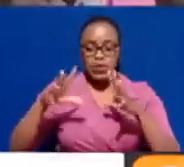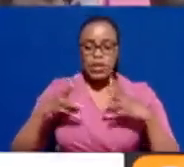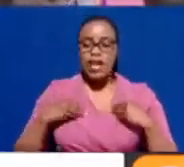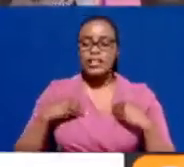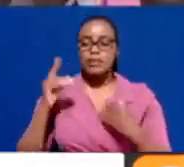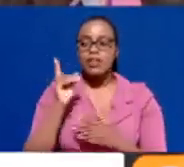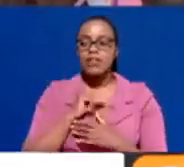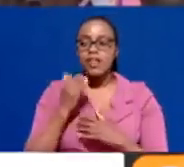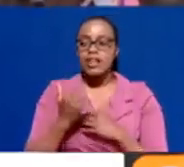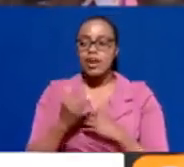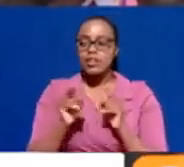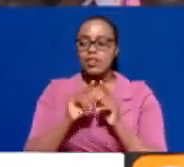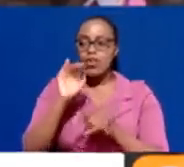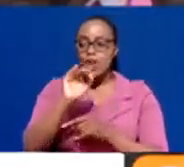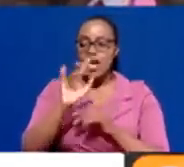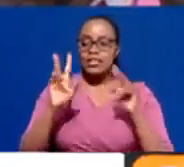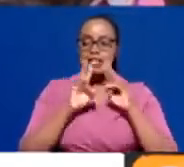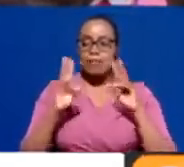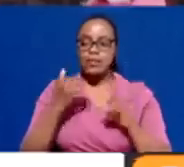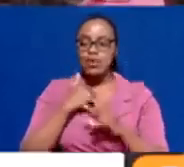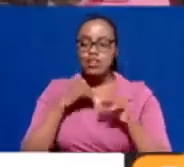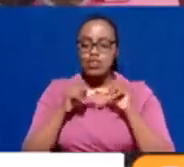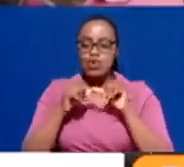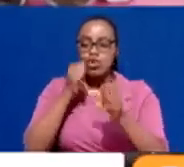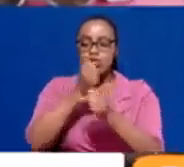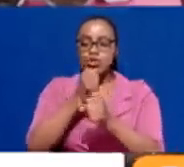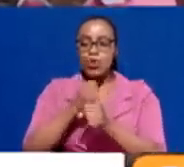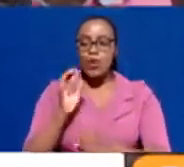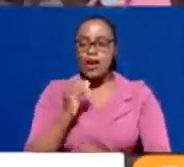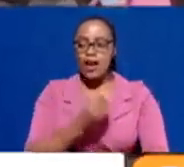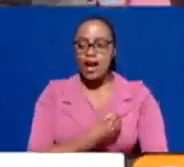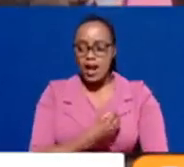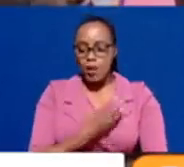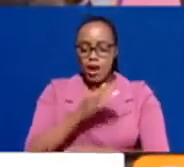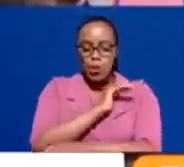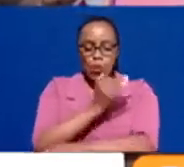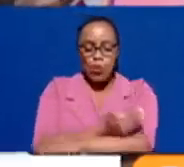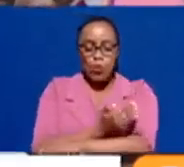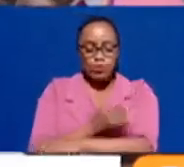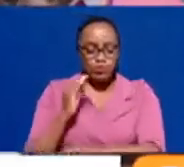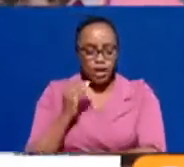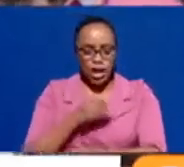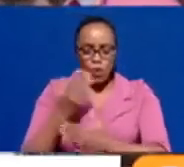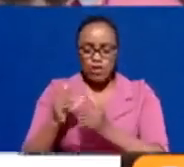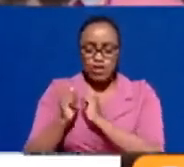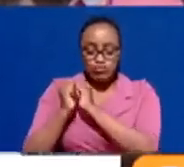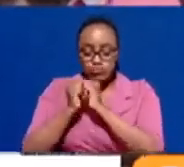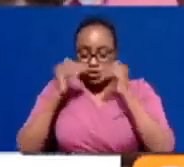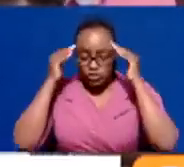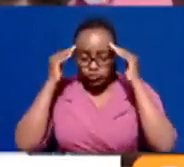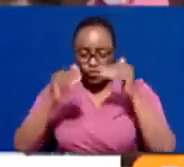matokeo na sasa tunaomba amani. Tuendelee na kazi yetu, nguvu yetu yote, tulete kwa